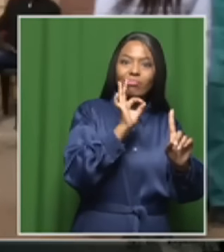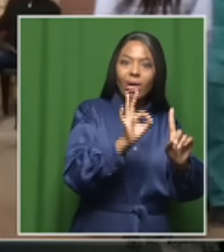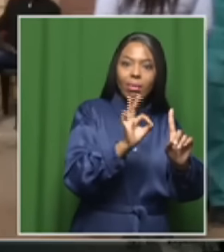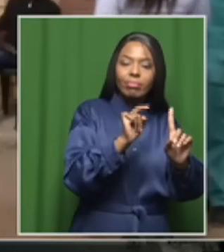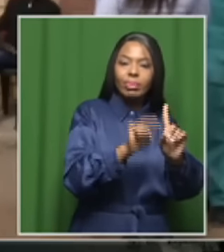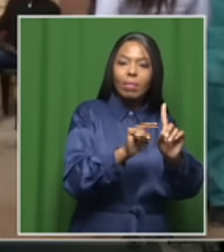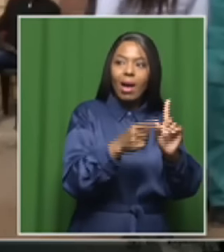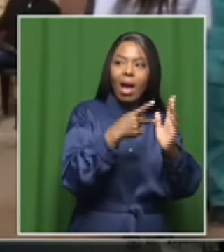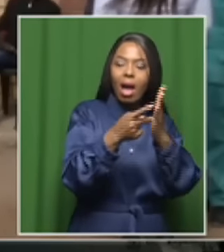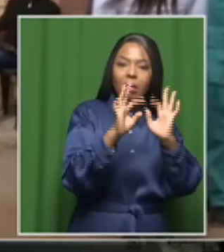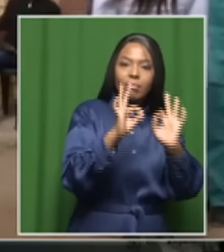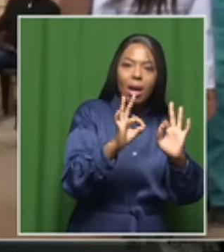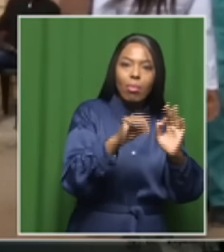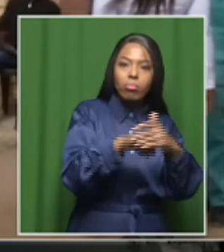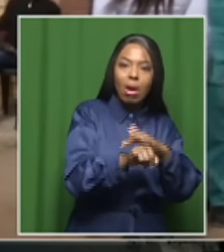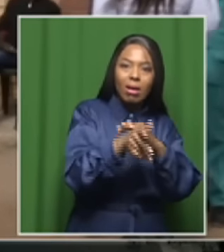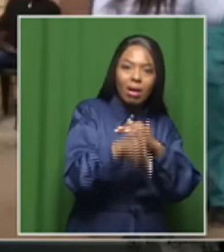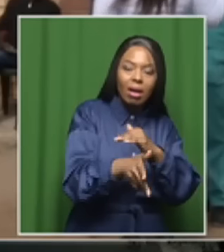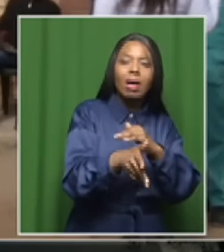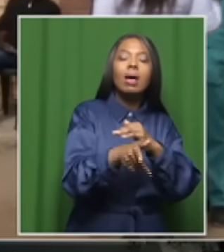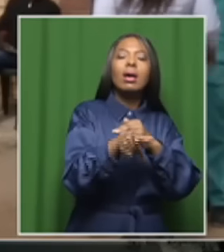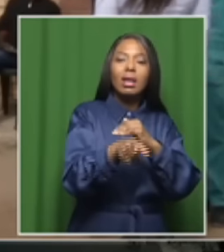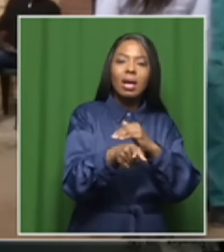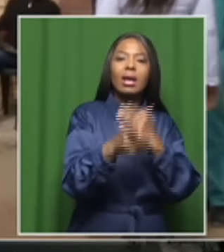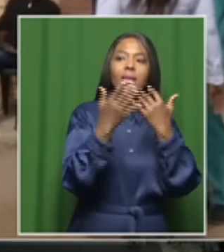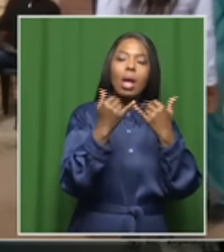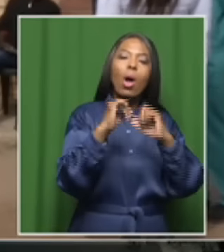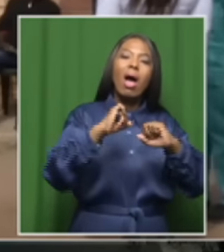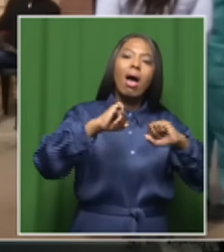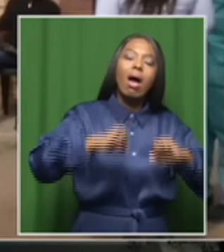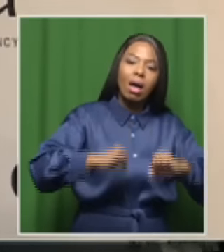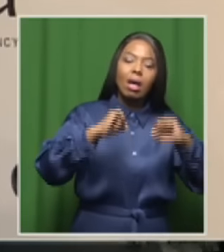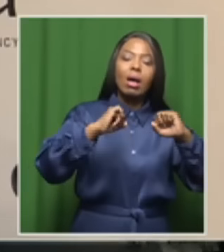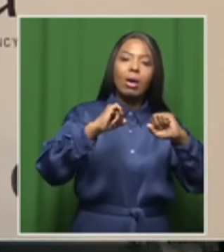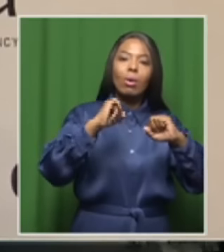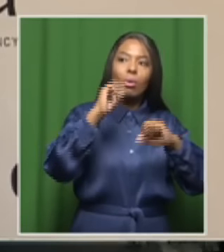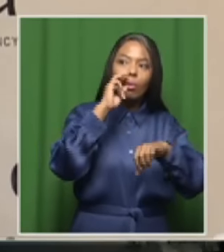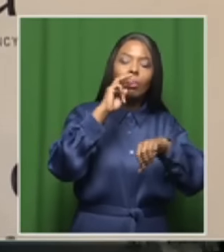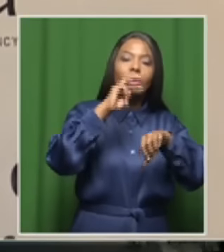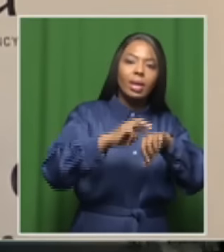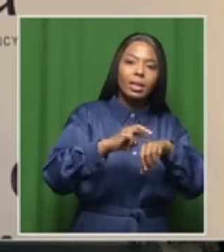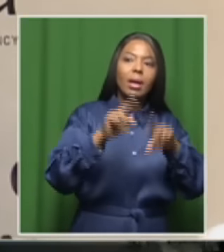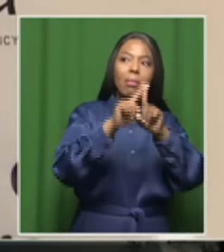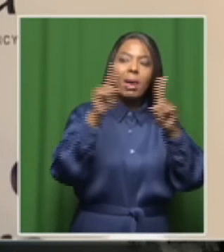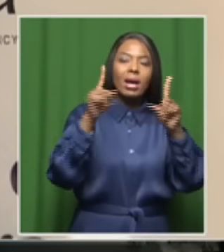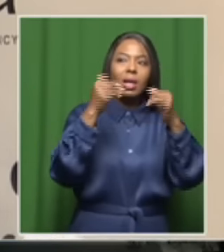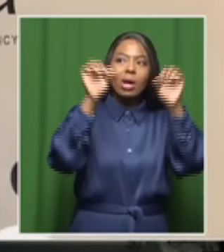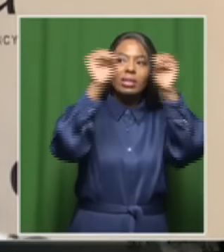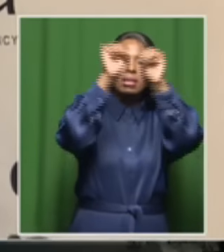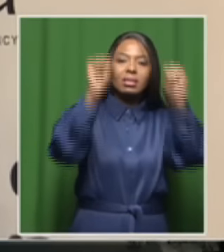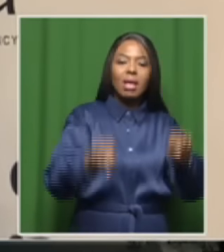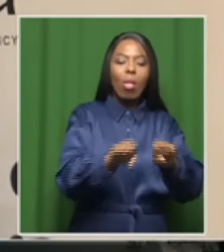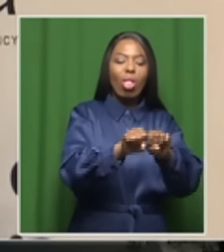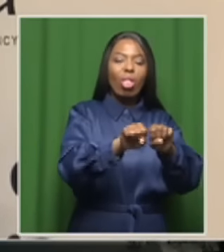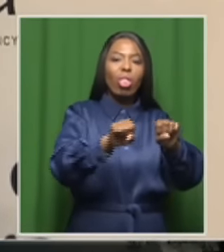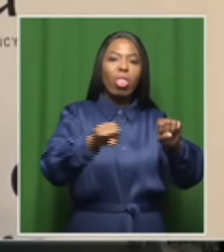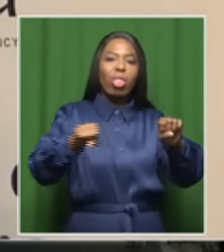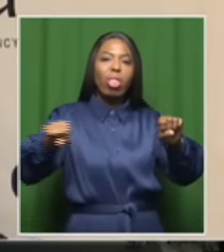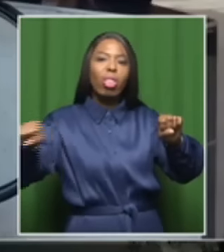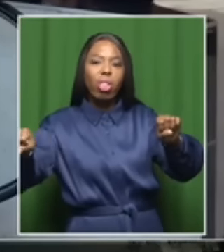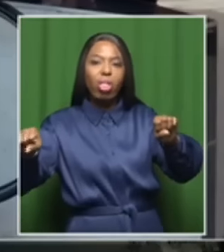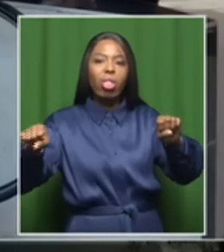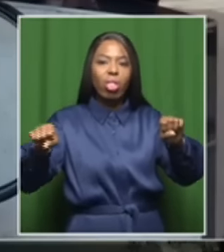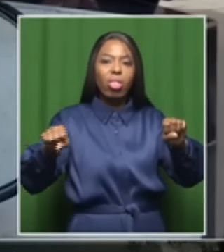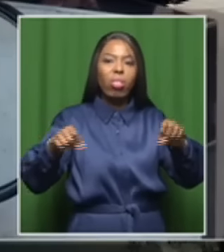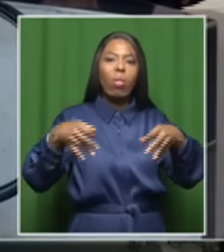it's allowed and noted and welcome, it's actually delaying them from getting the grants. So that is